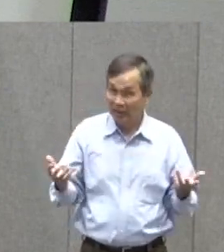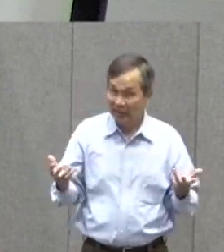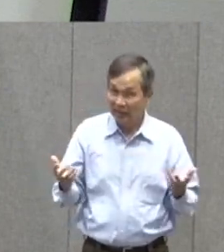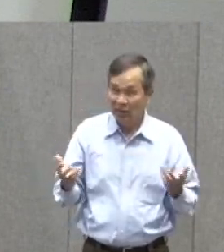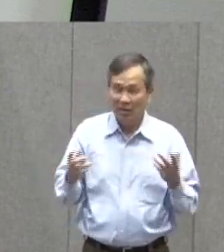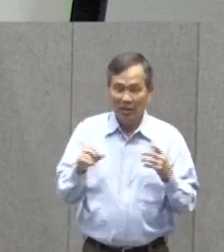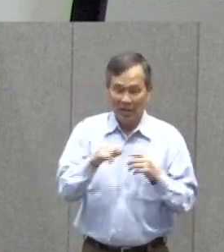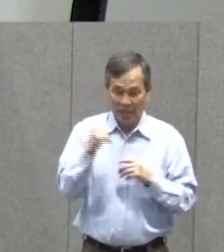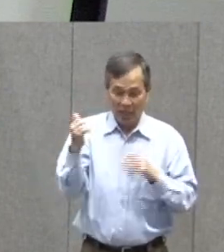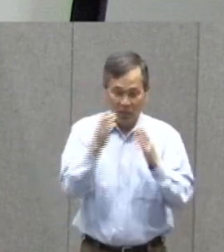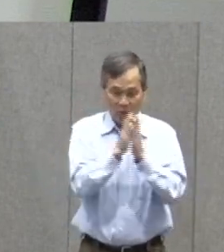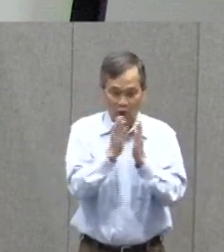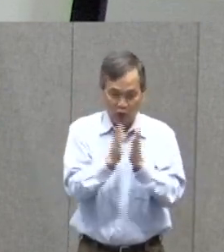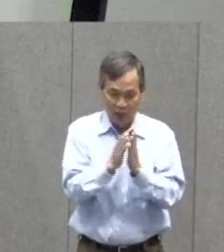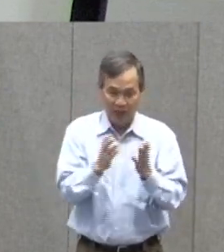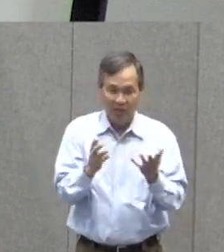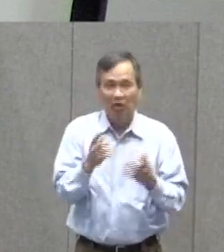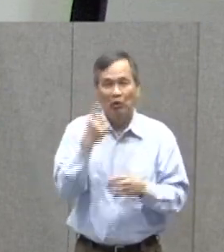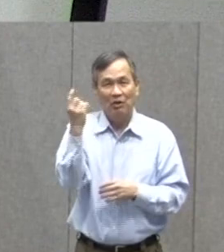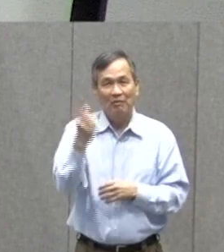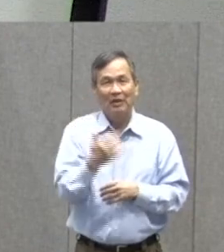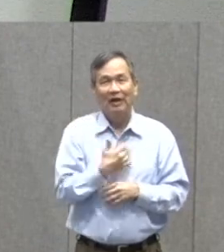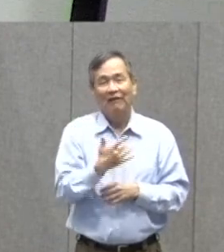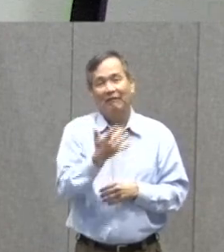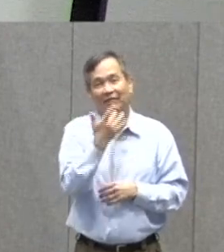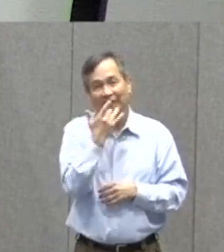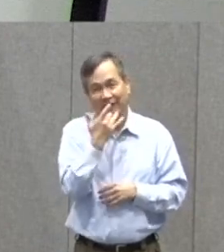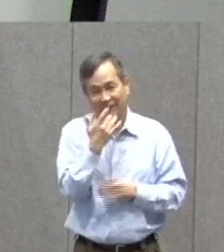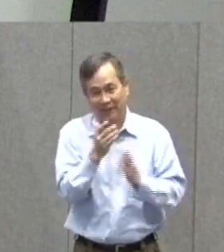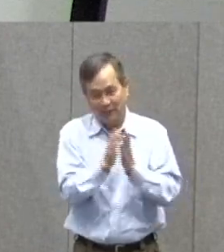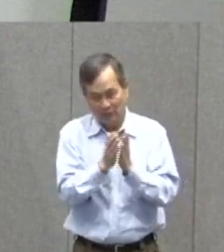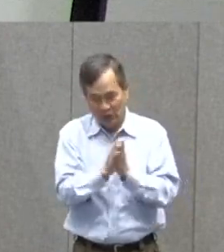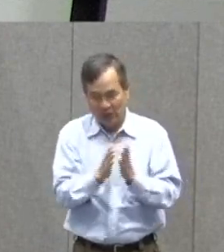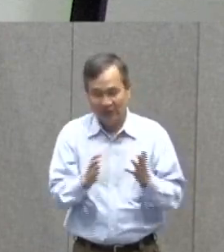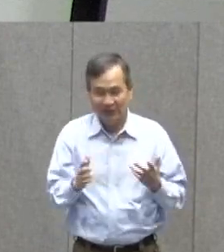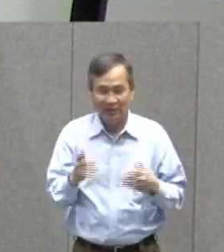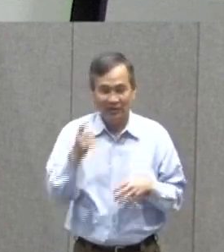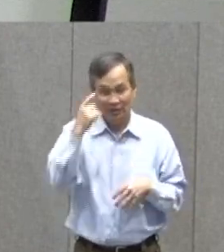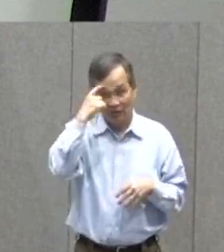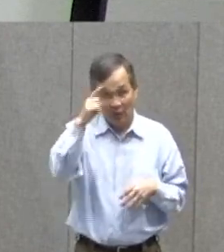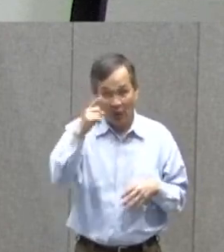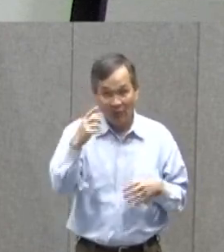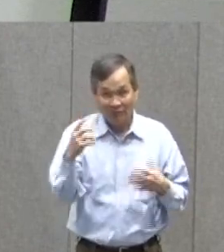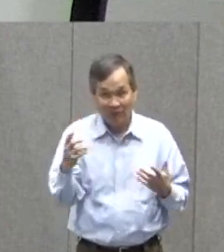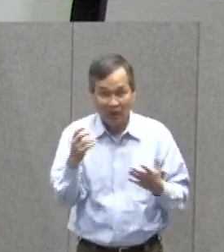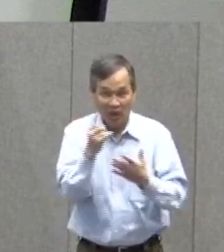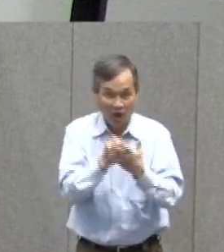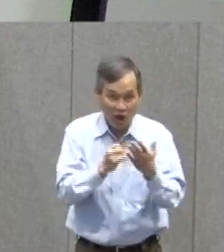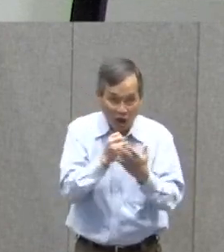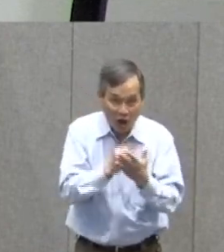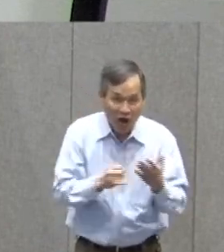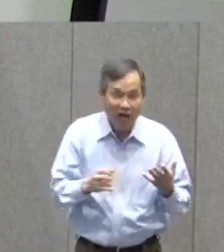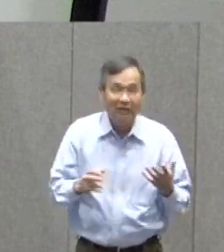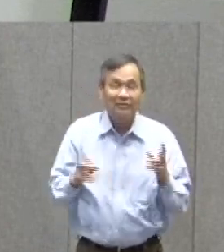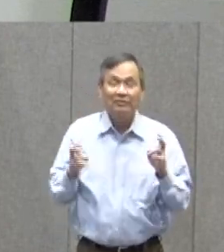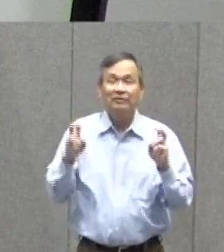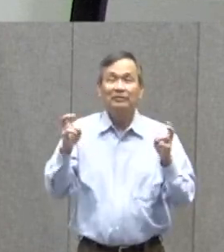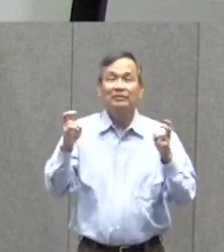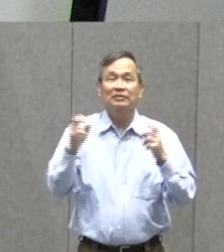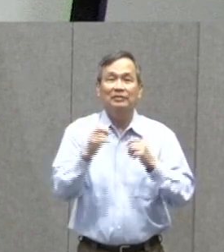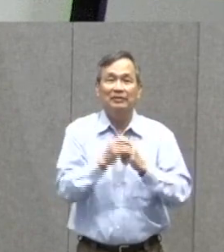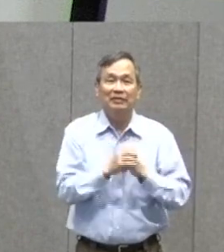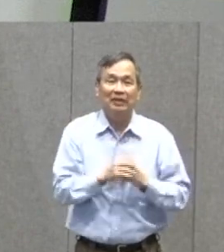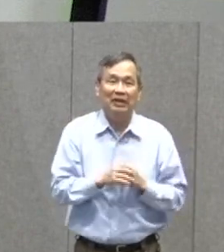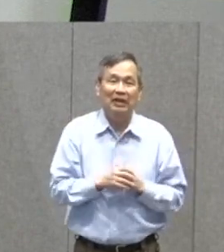this other one that's probably one of my favorite books, especially if you're doing art. It's called